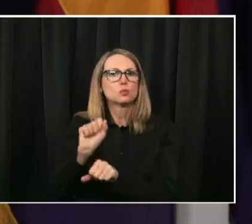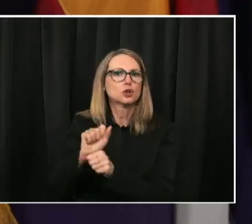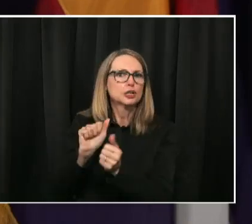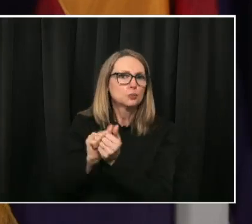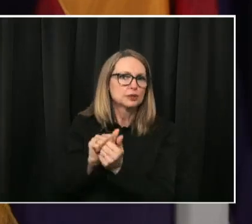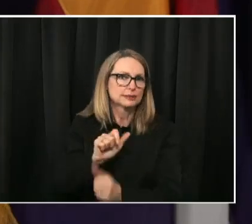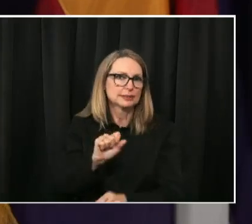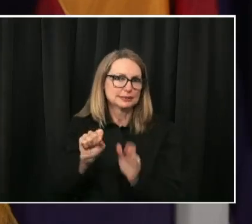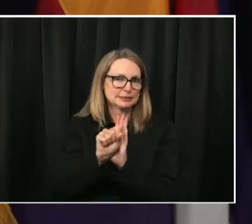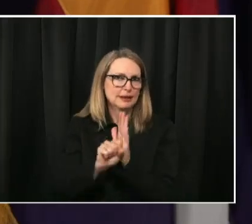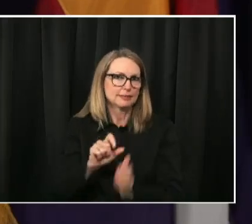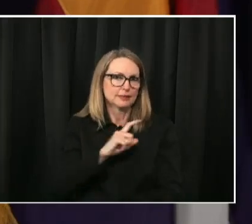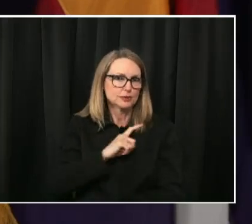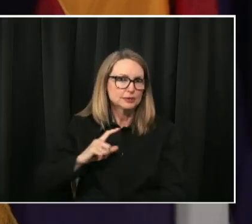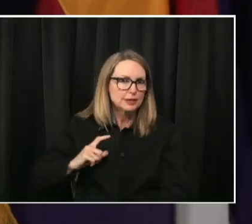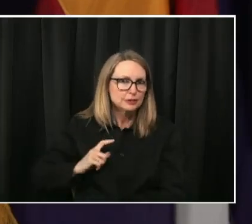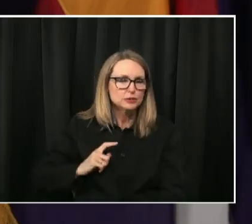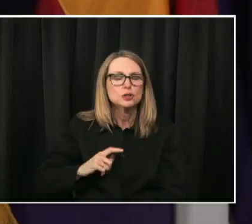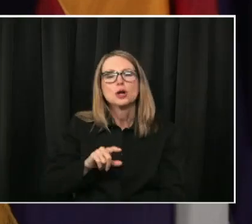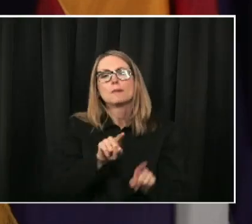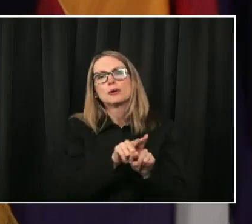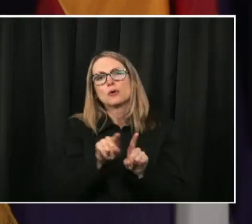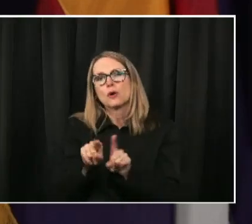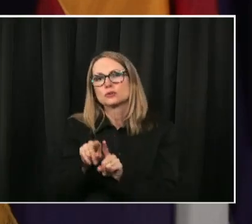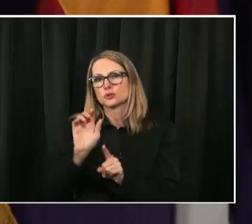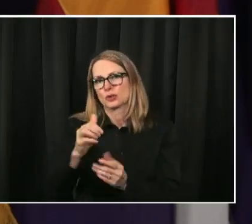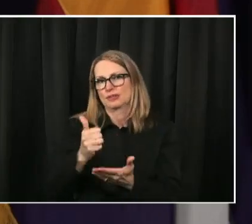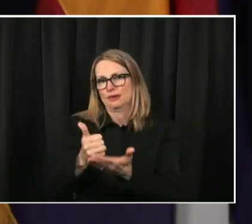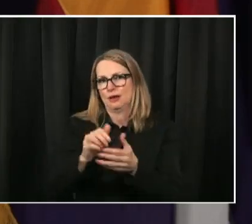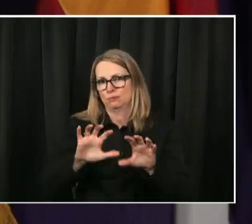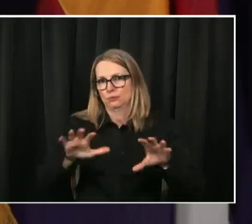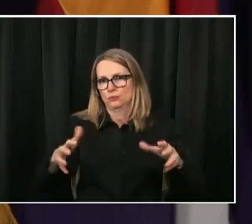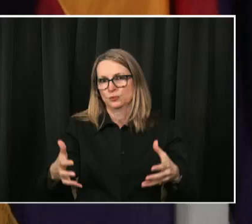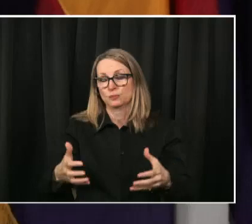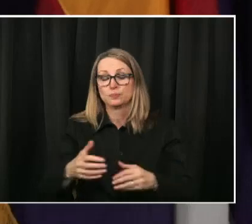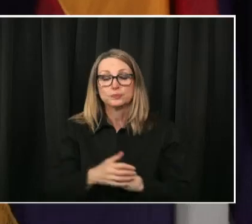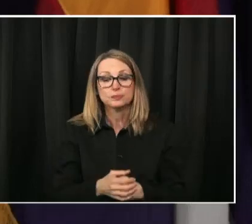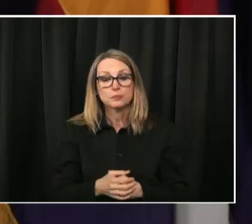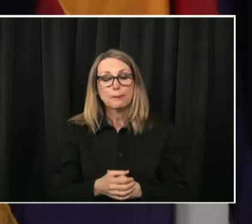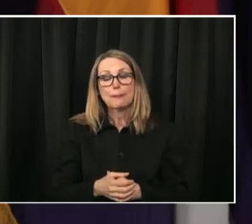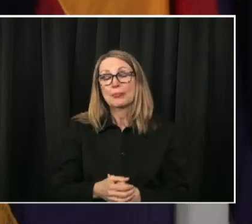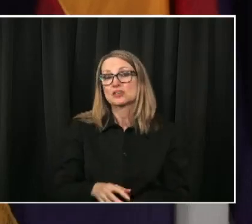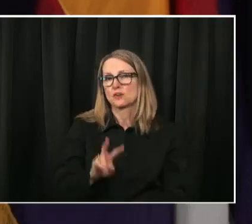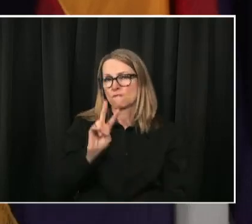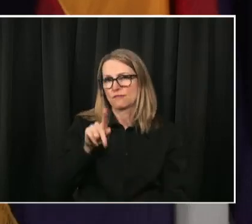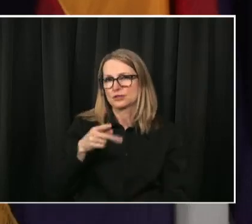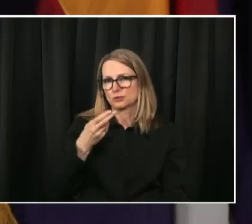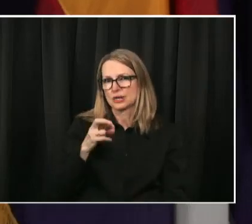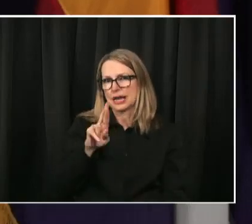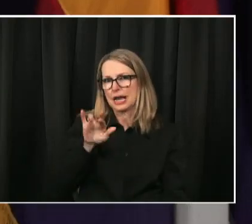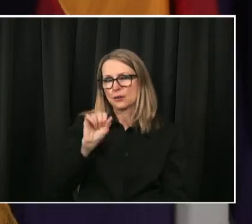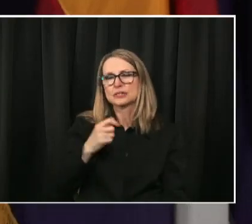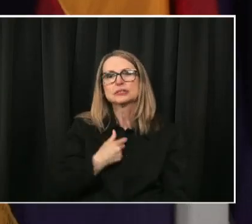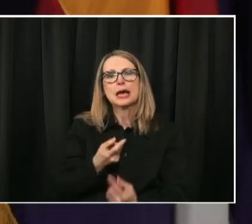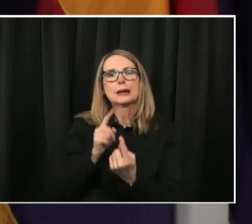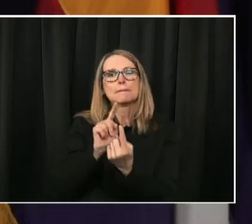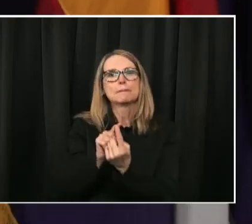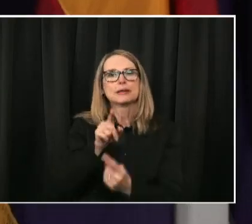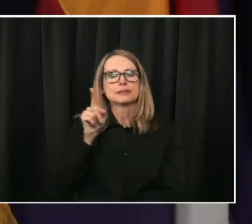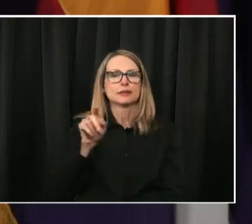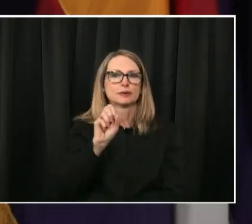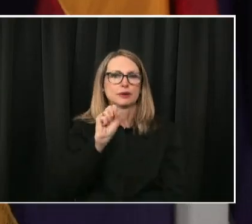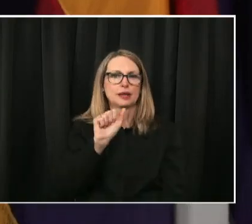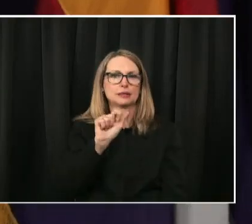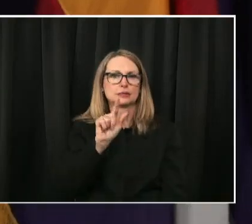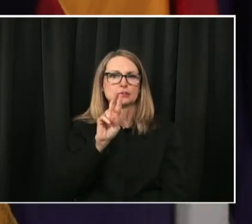in addition, the health response. I joined Vice President Harris with a virtual visit at Salud Vaccination